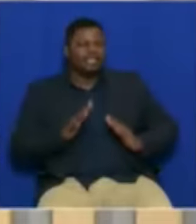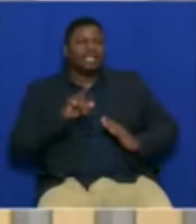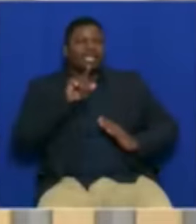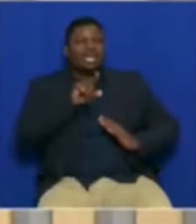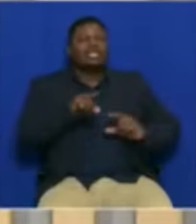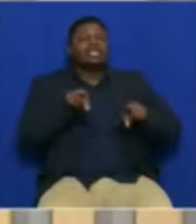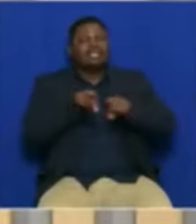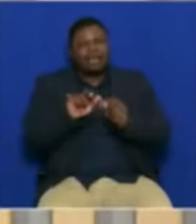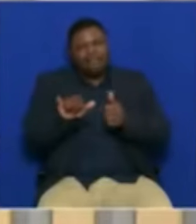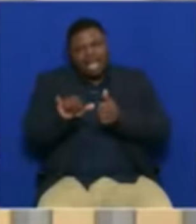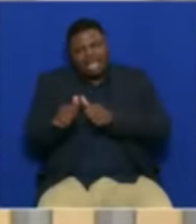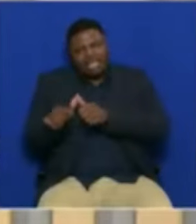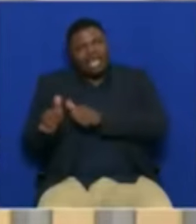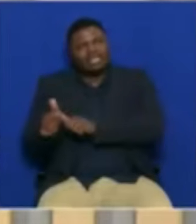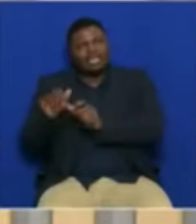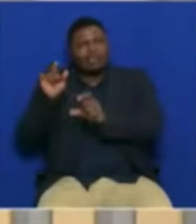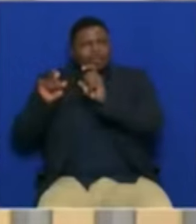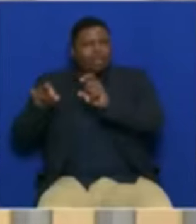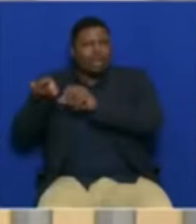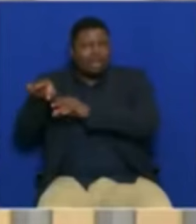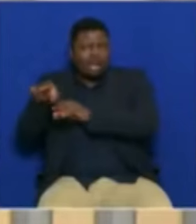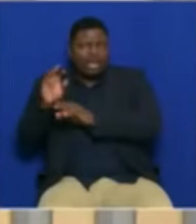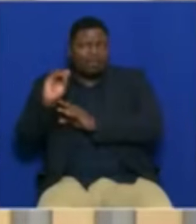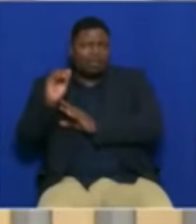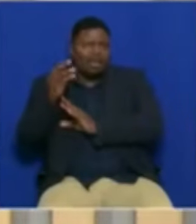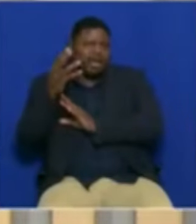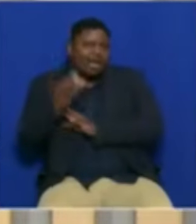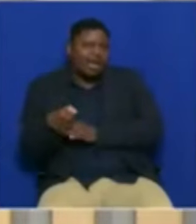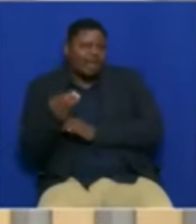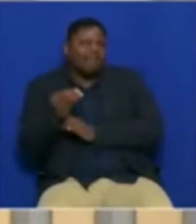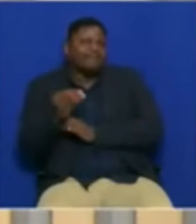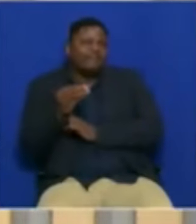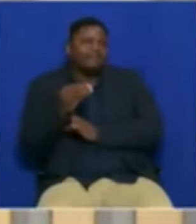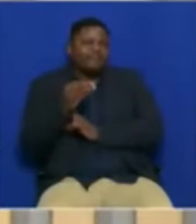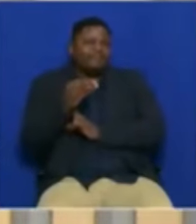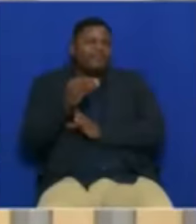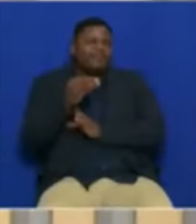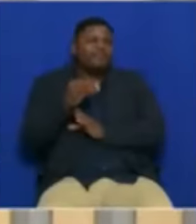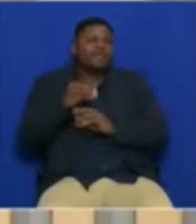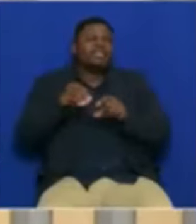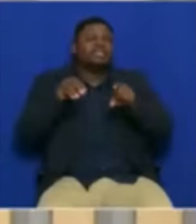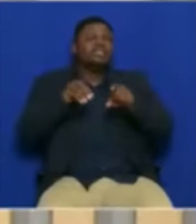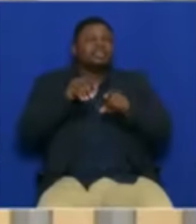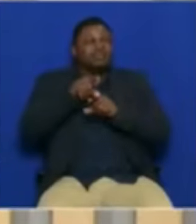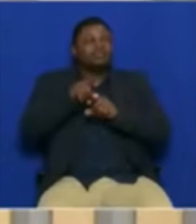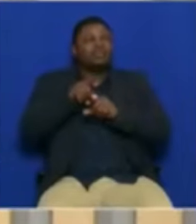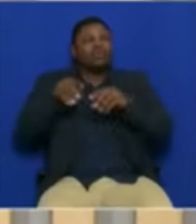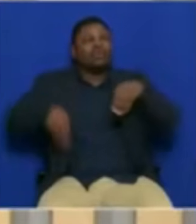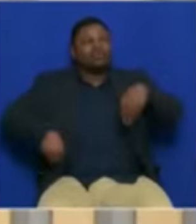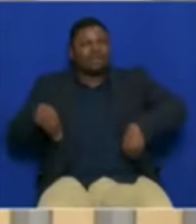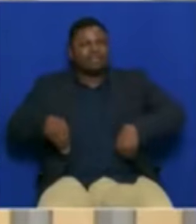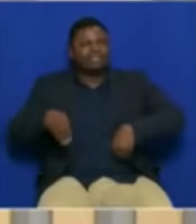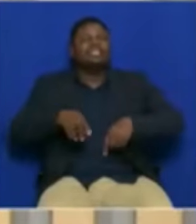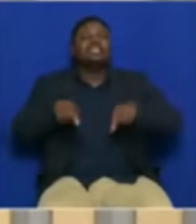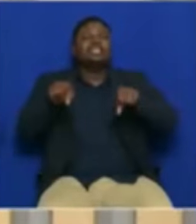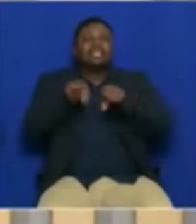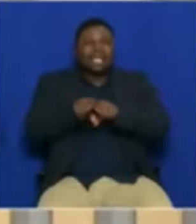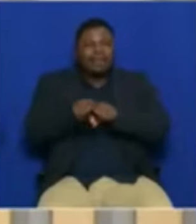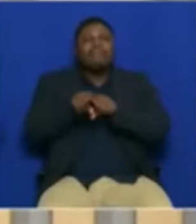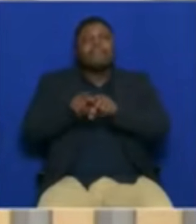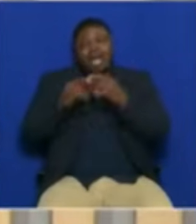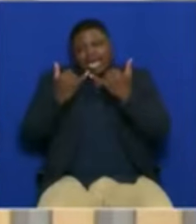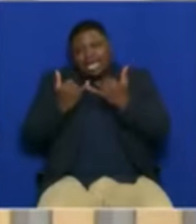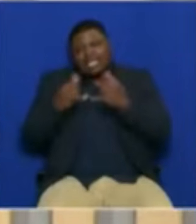stands. And the same with crime intelligence currently and previously. Then when you ask, is